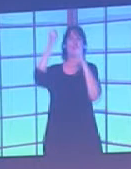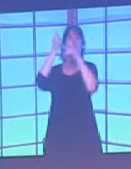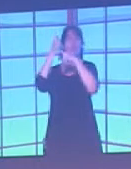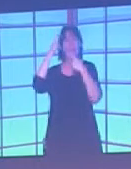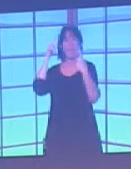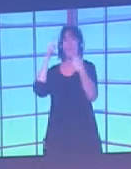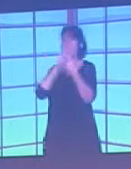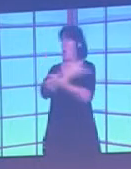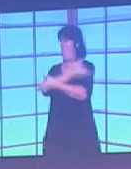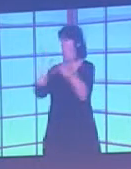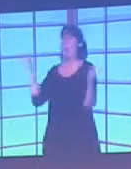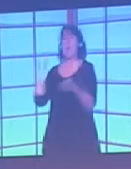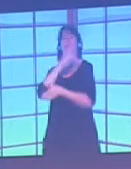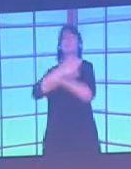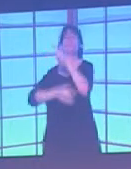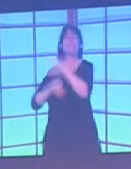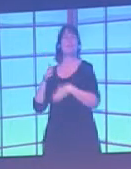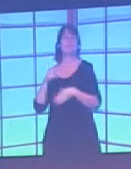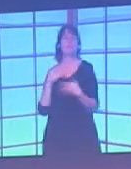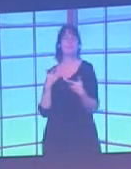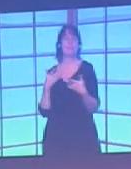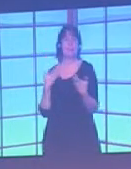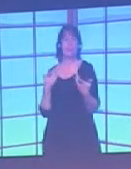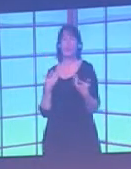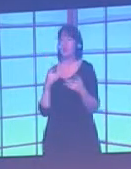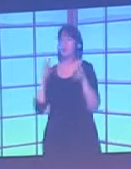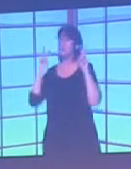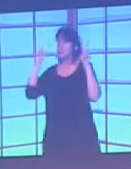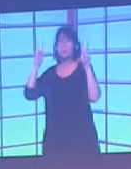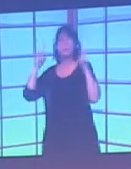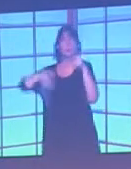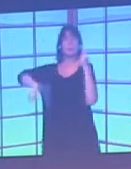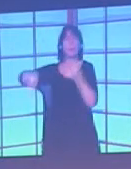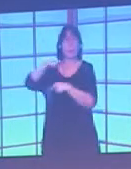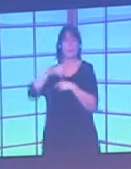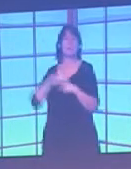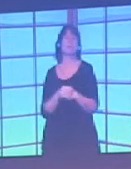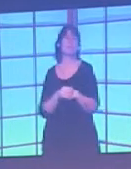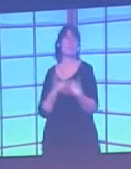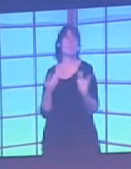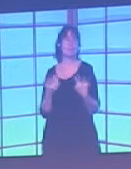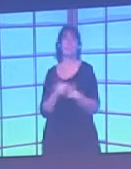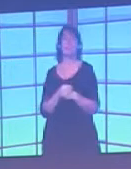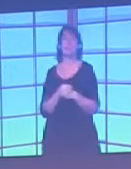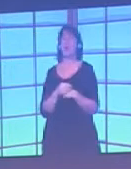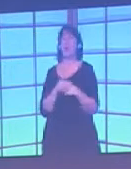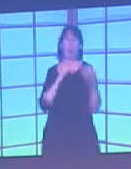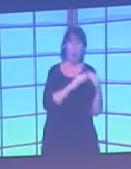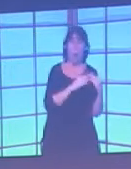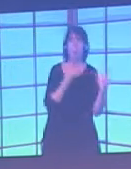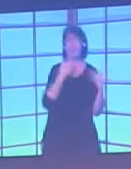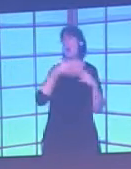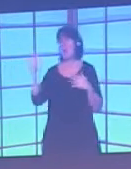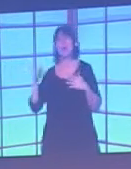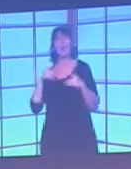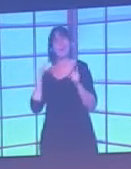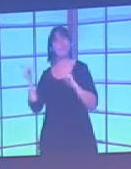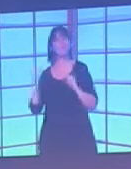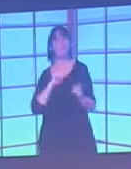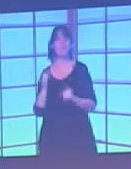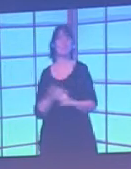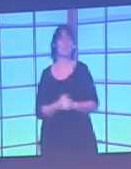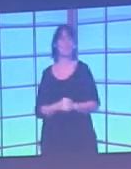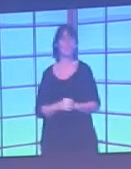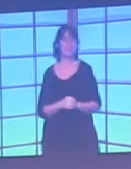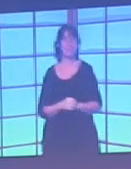to home disabled supporters, and for guest disabled supporters. Thank you very much. And I